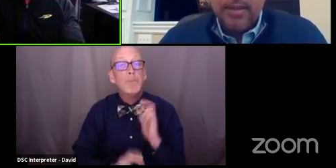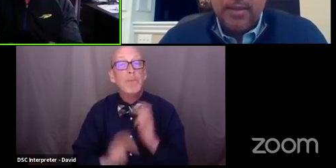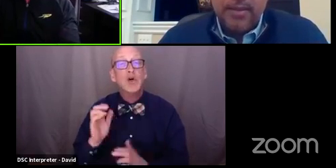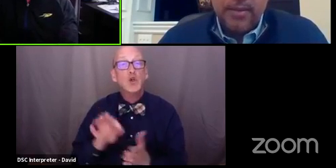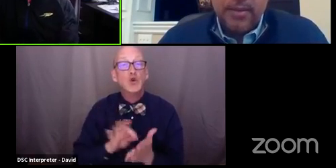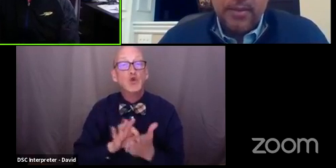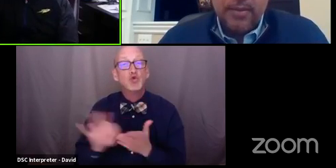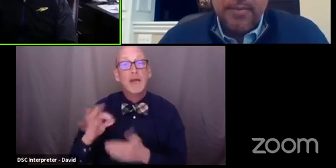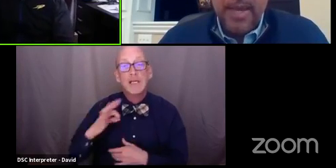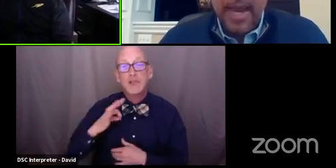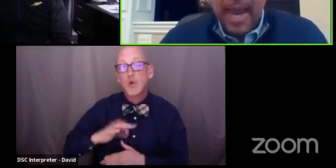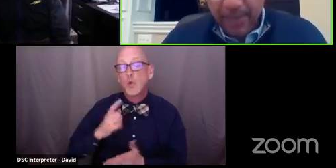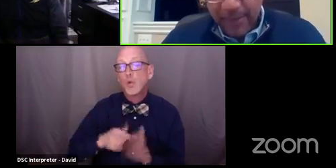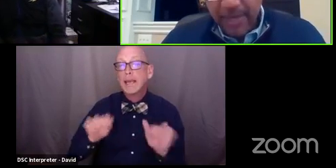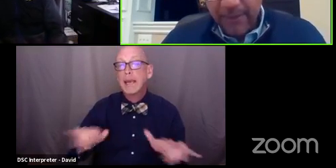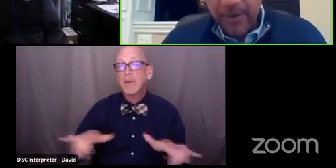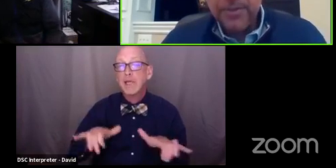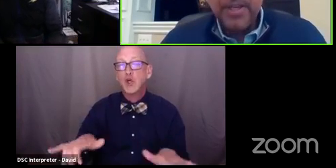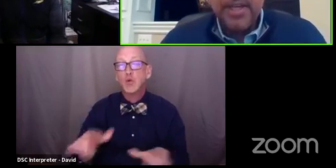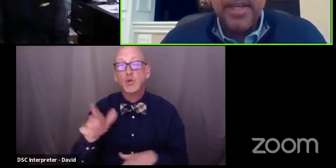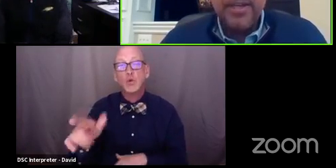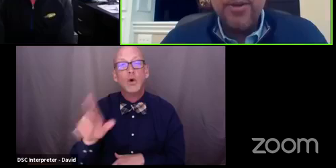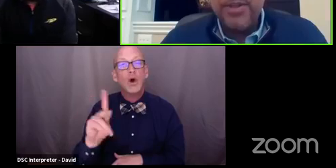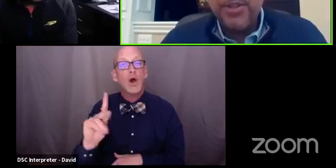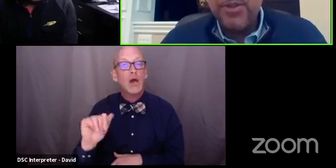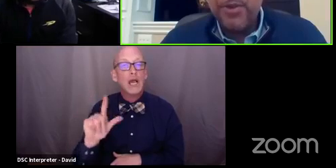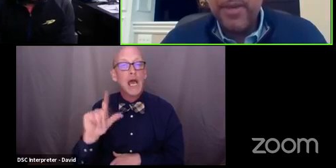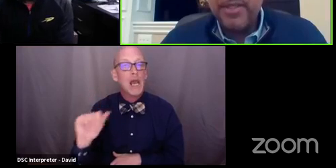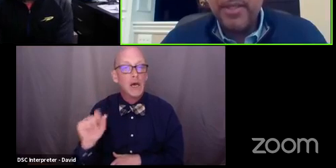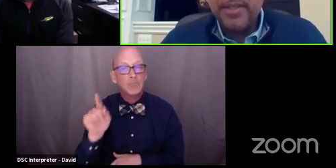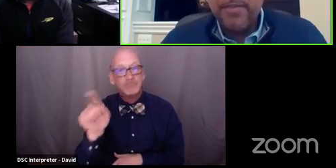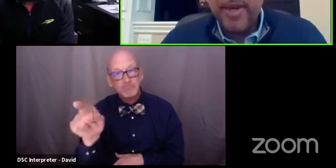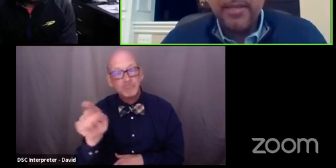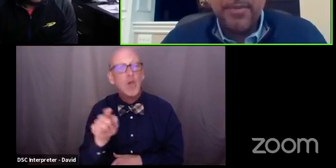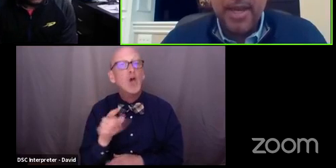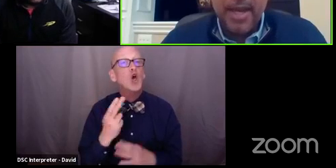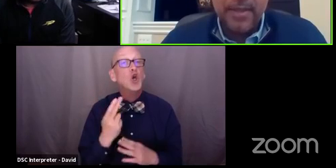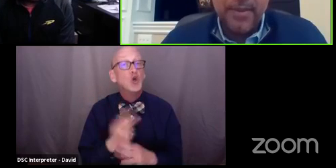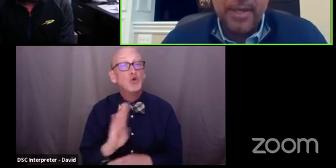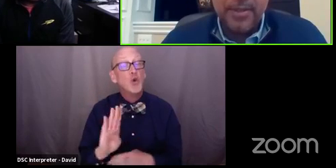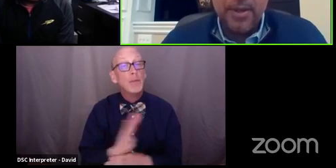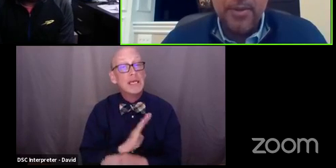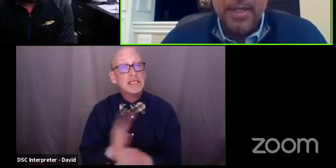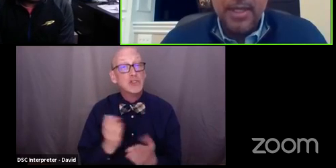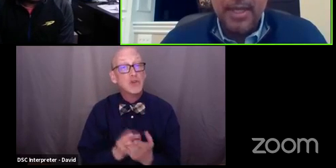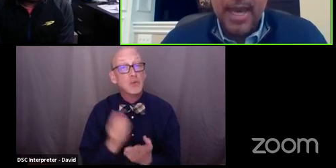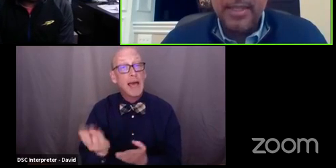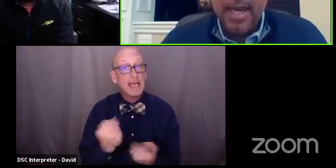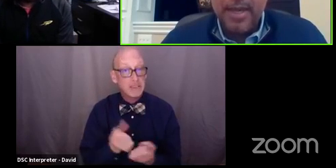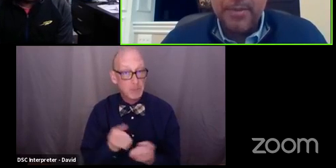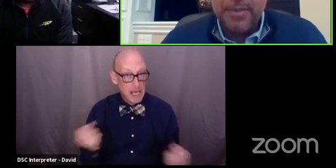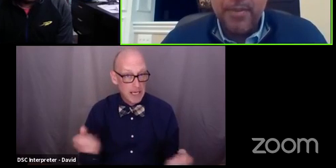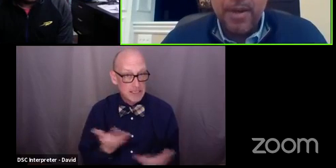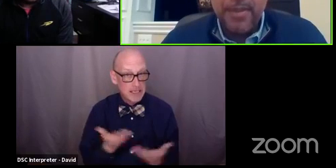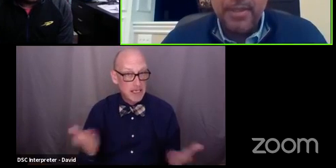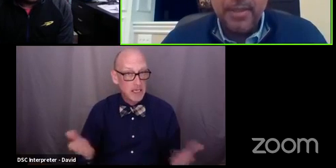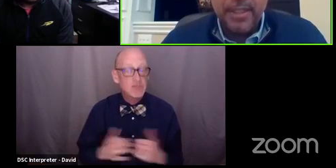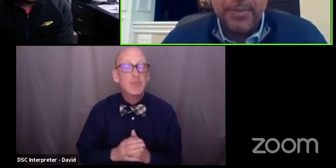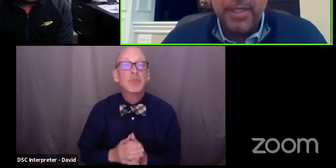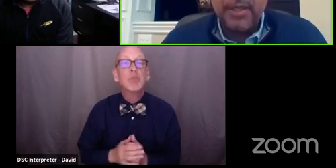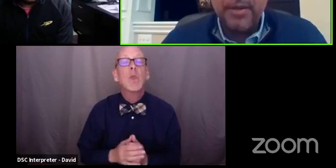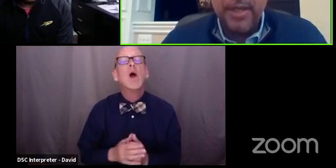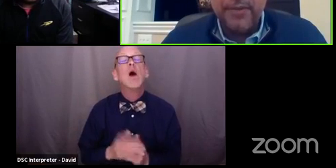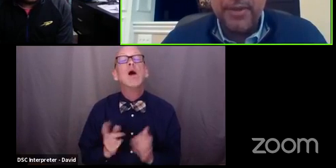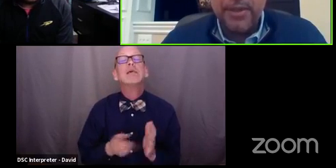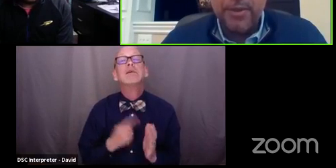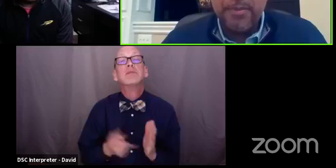actual things we can do? Yeah, I think the first thing you need to do is use your business to buy supplies, right? So a lot of times with small